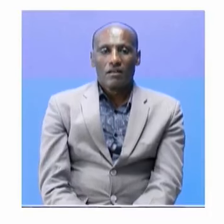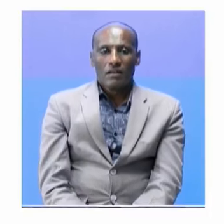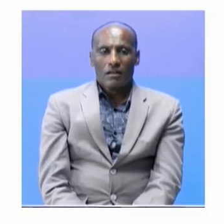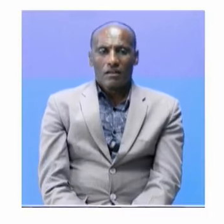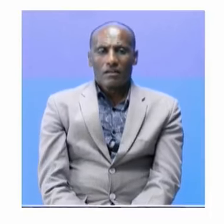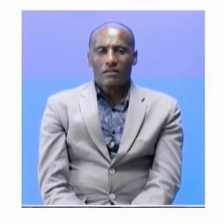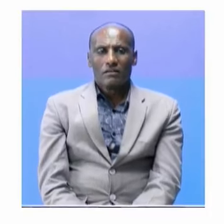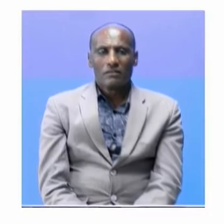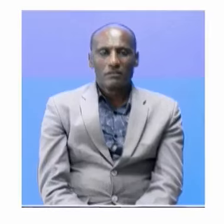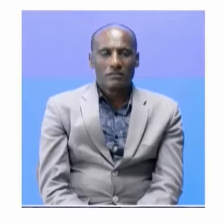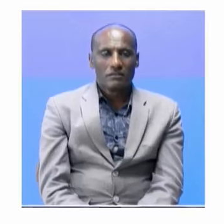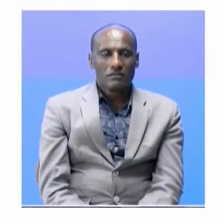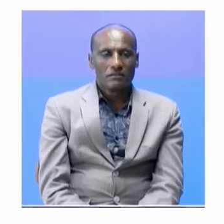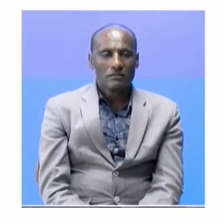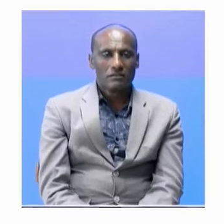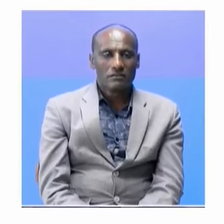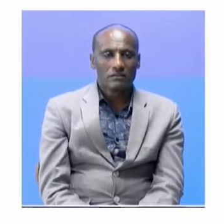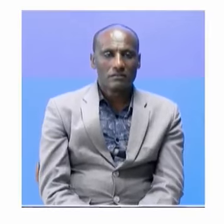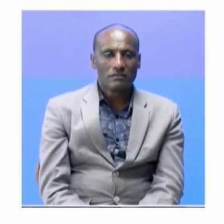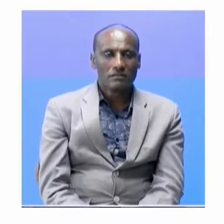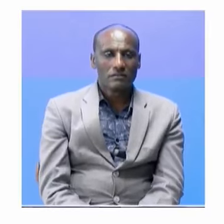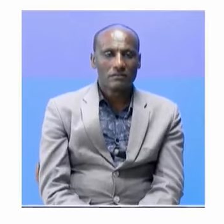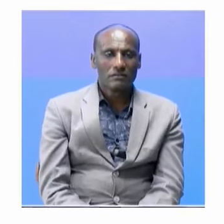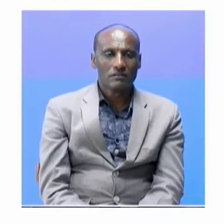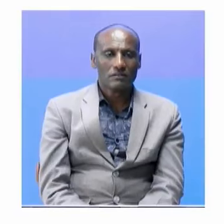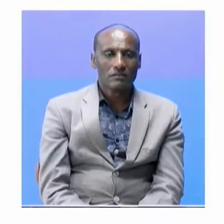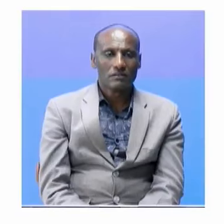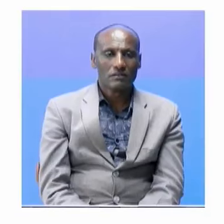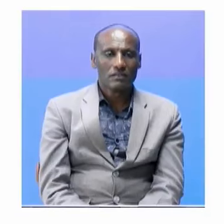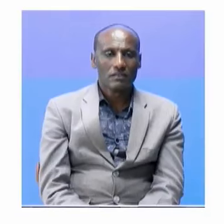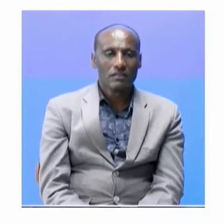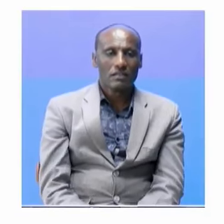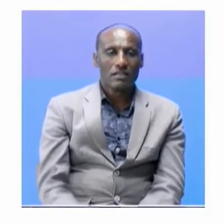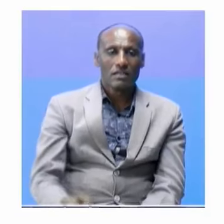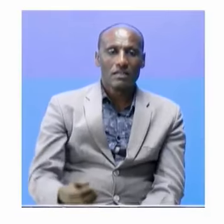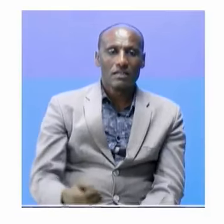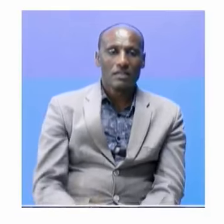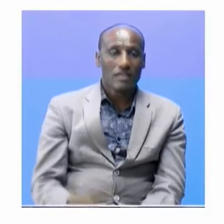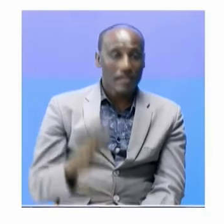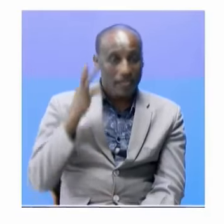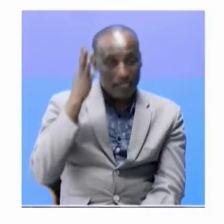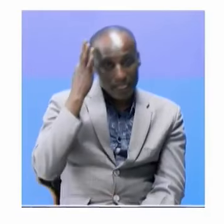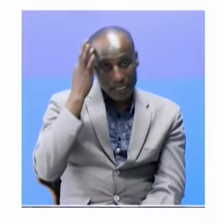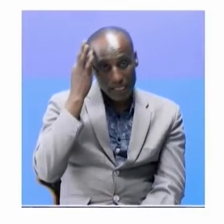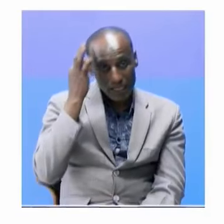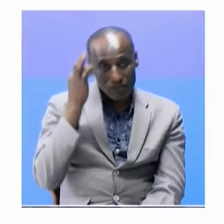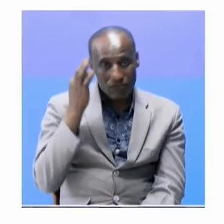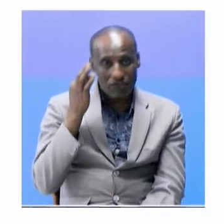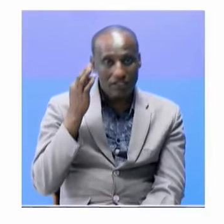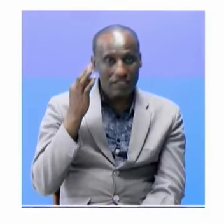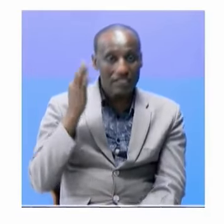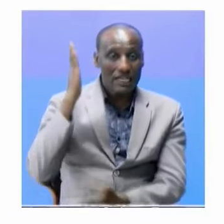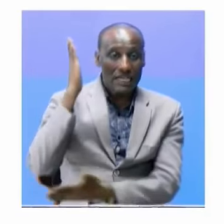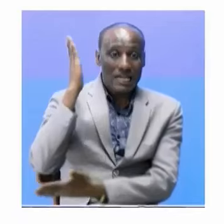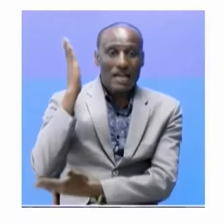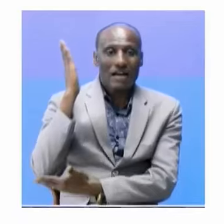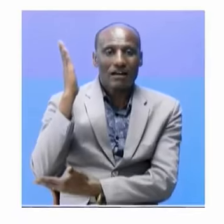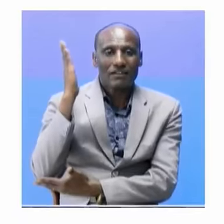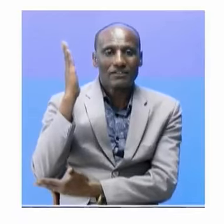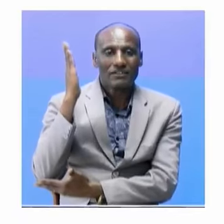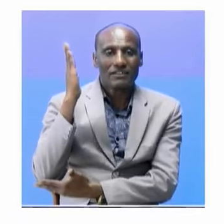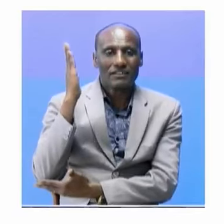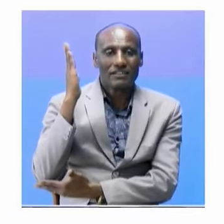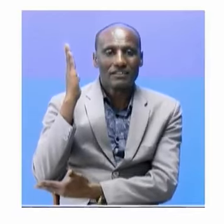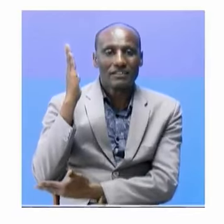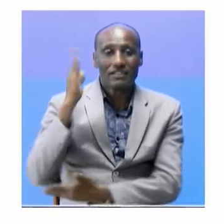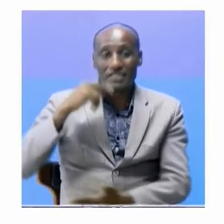Examples. Look. If God if